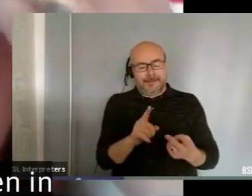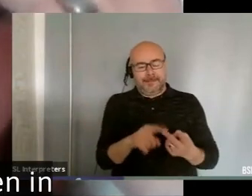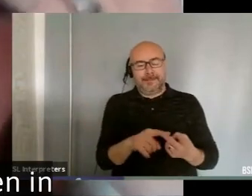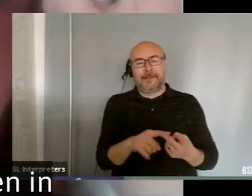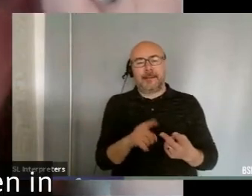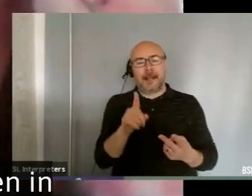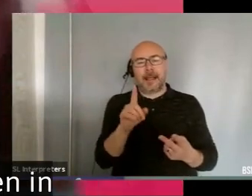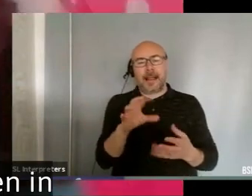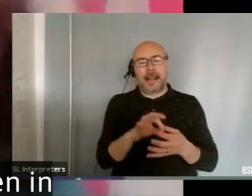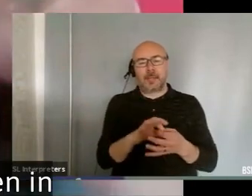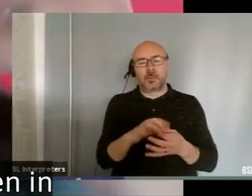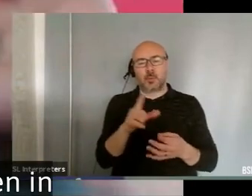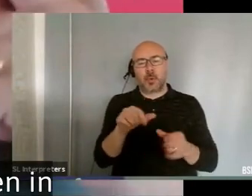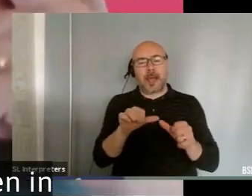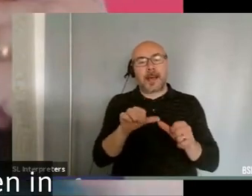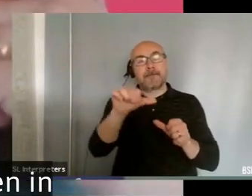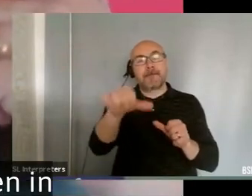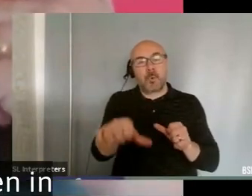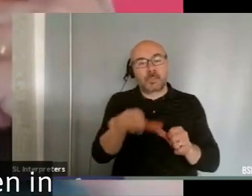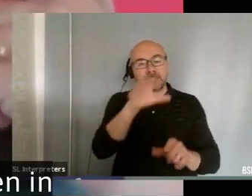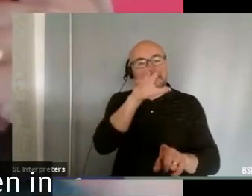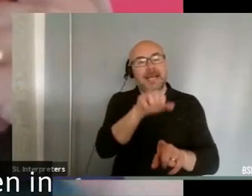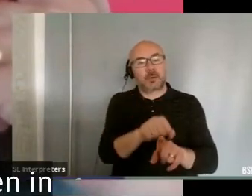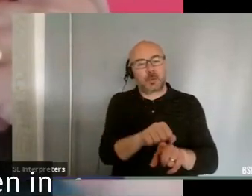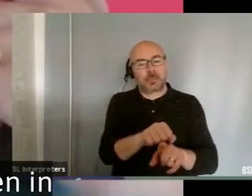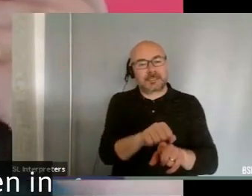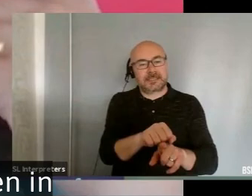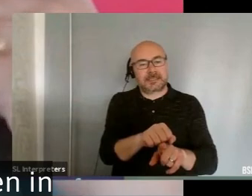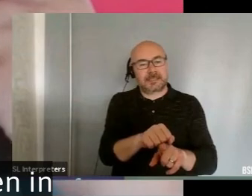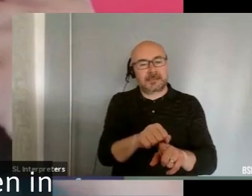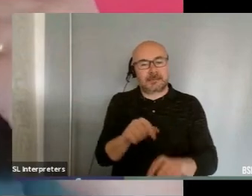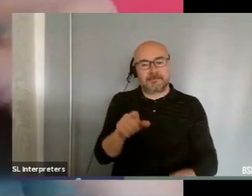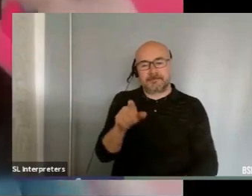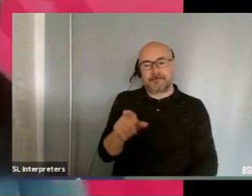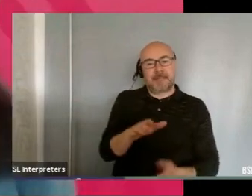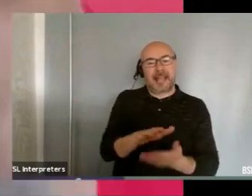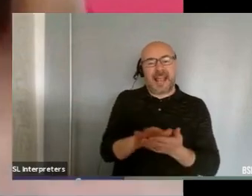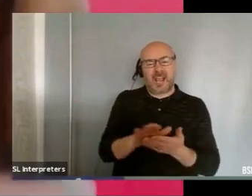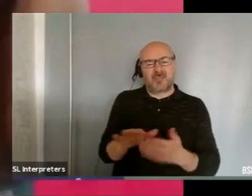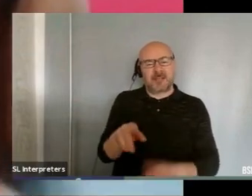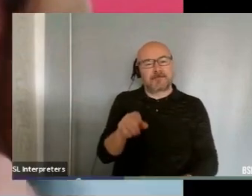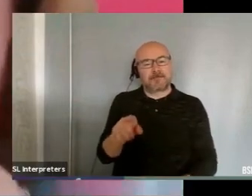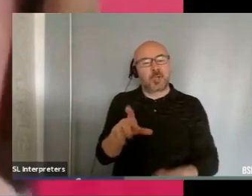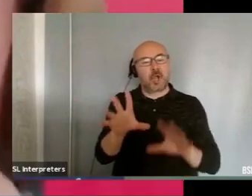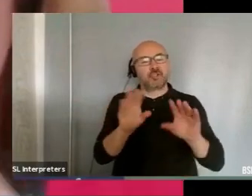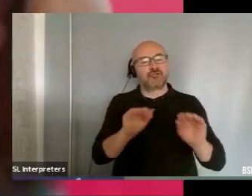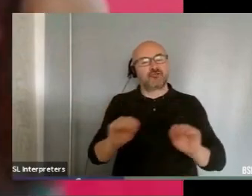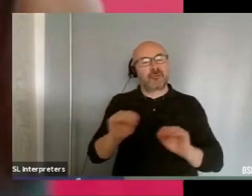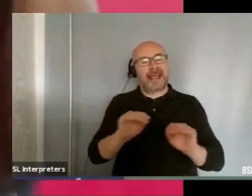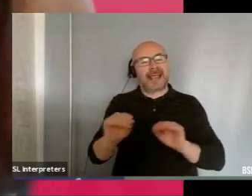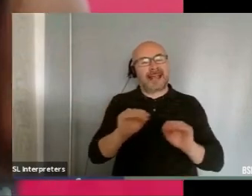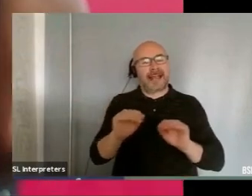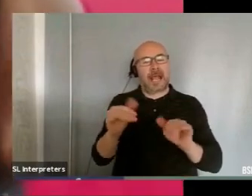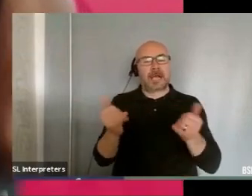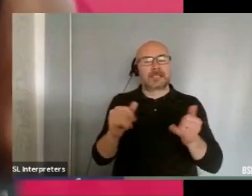and link workers too, that often in communities, training around things like this can be seen as the kind of softer,